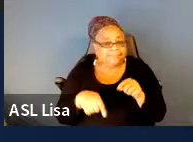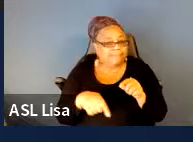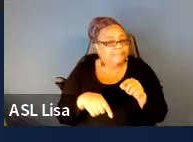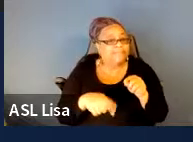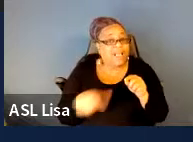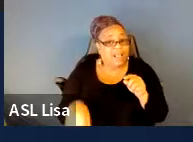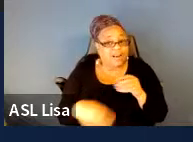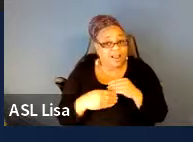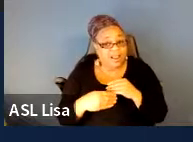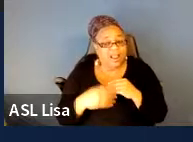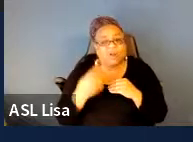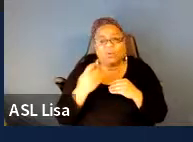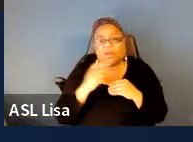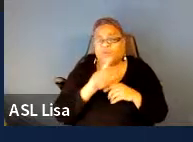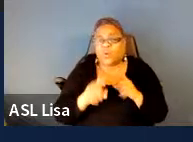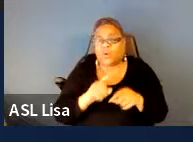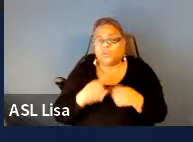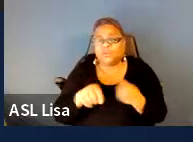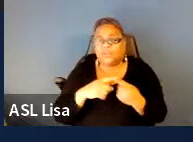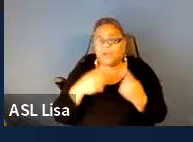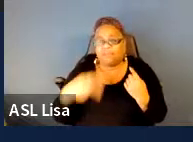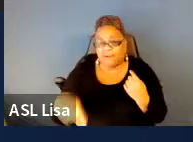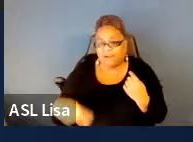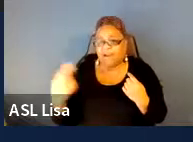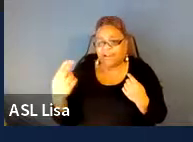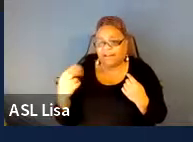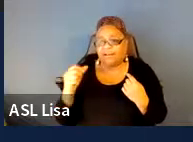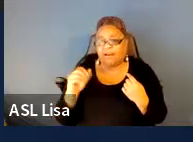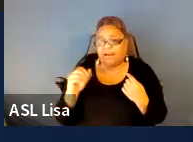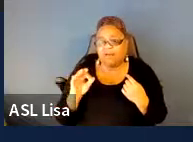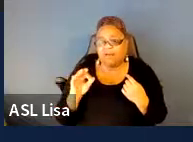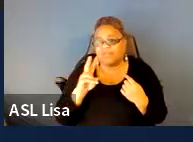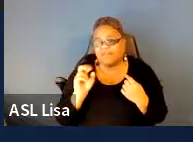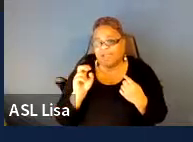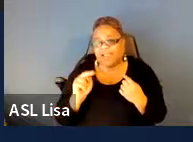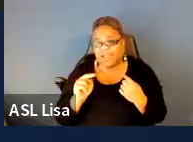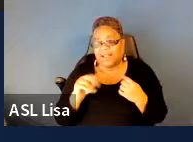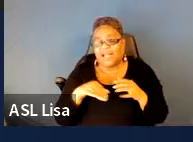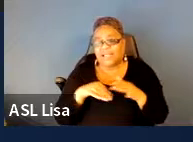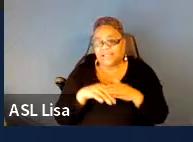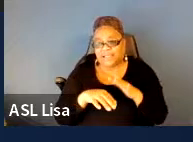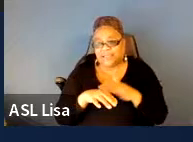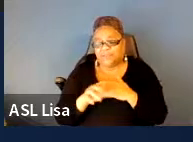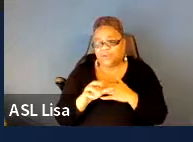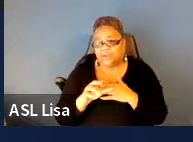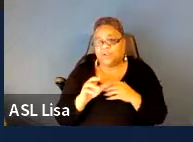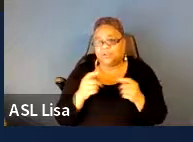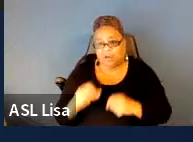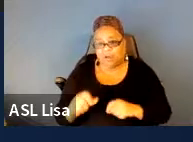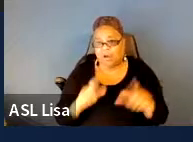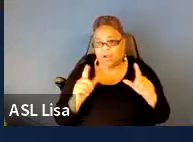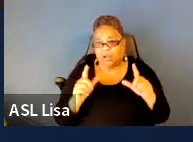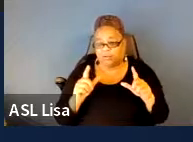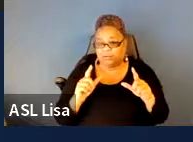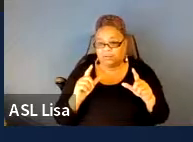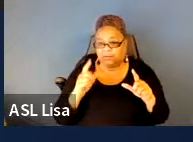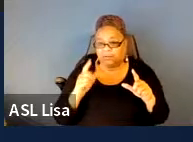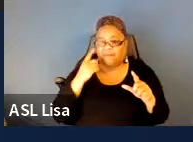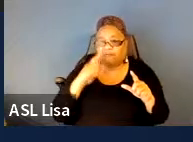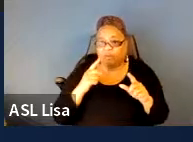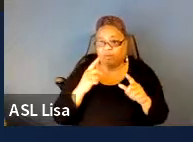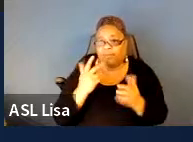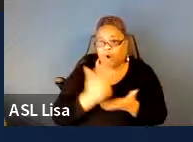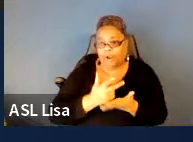add that we had questions about the height of the van accessible sign on parking spaces for parking